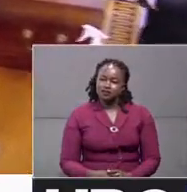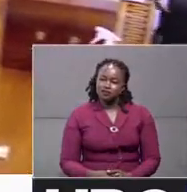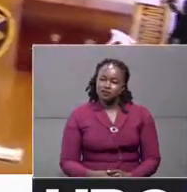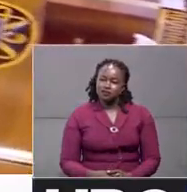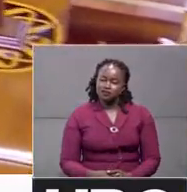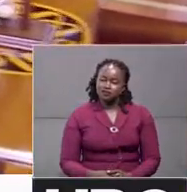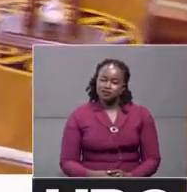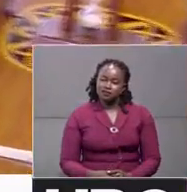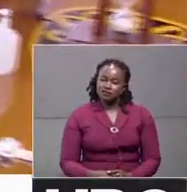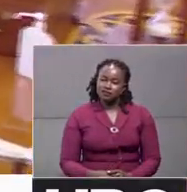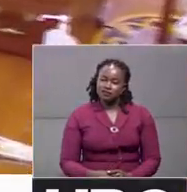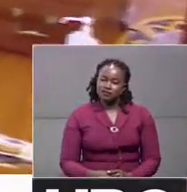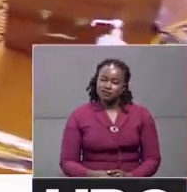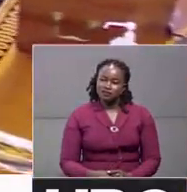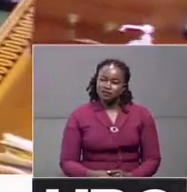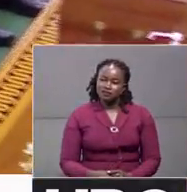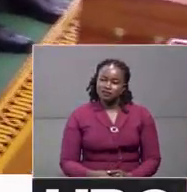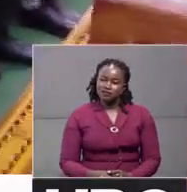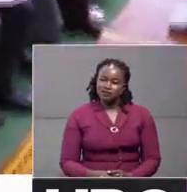No.